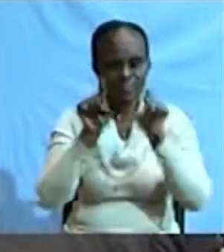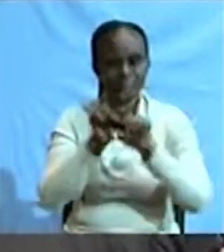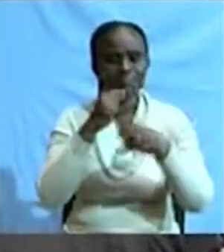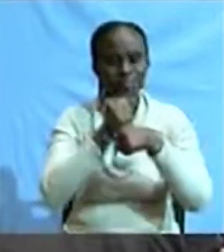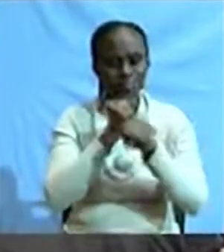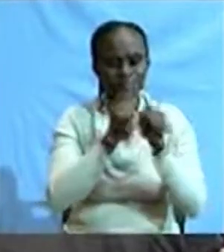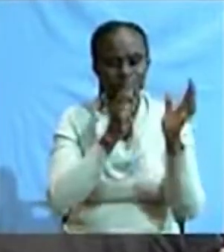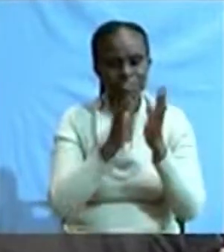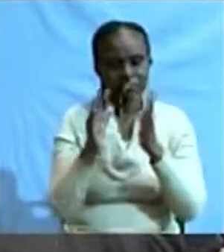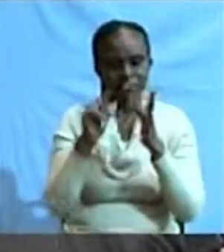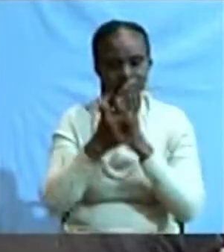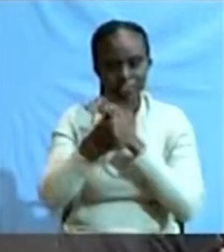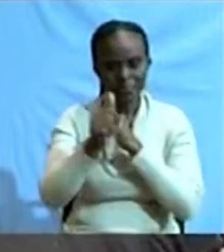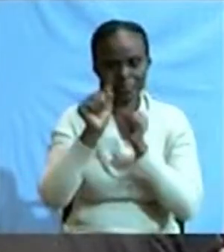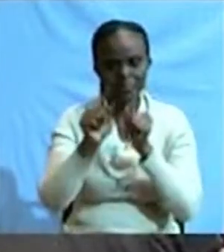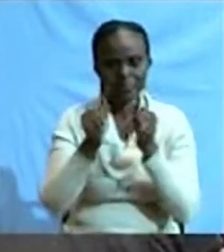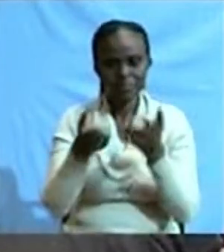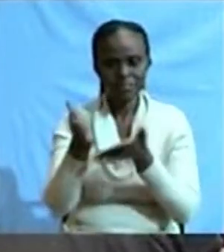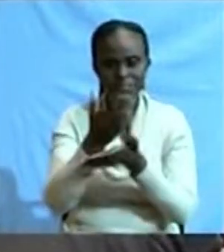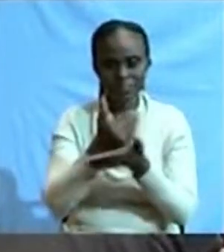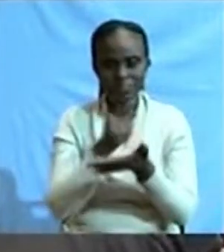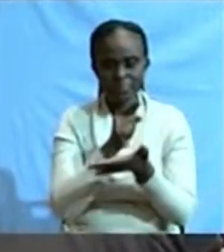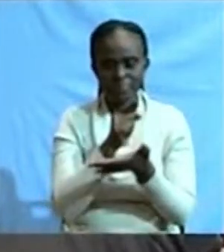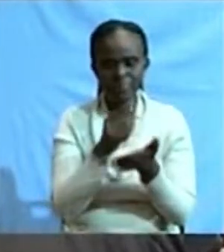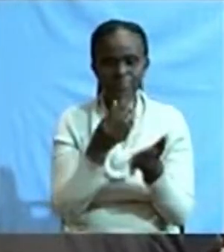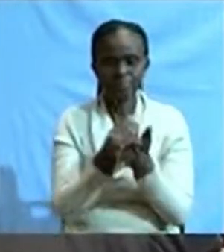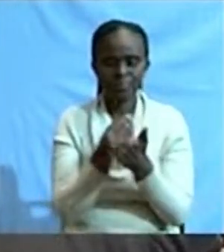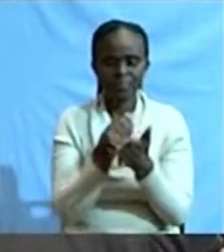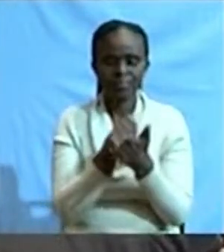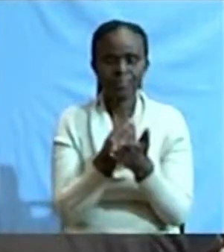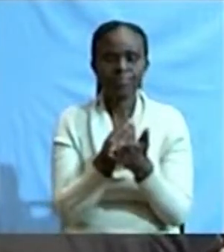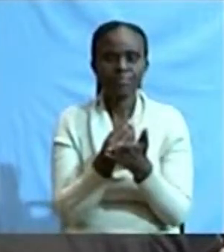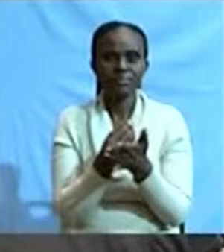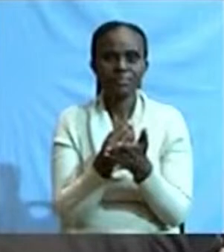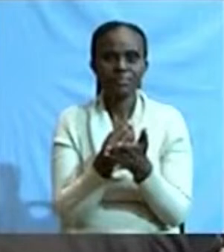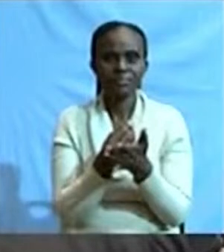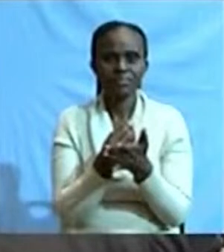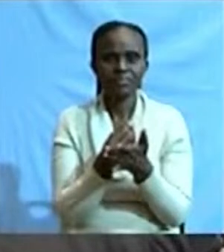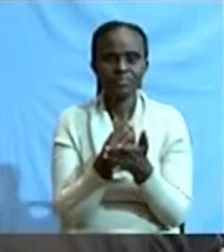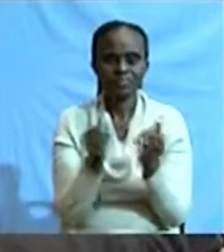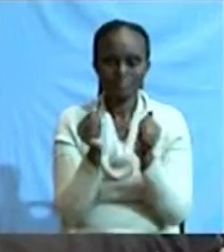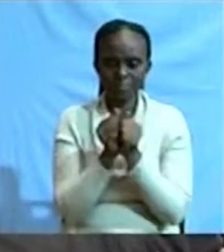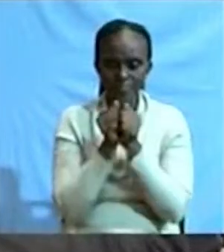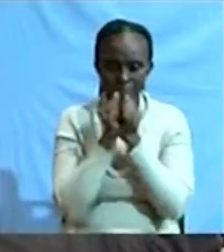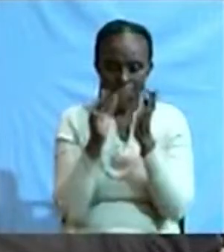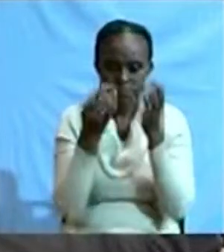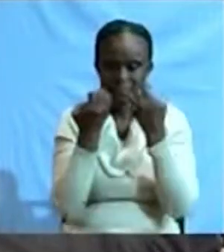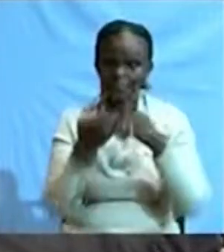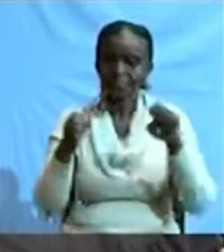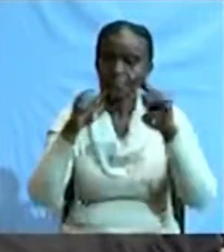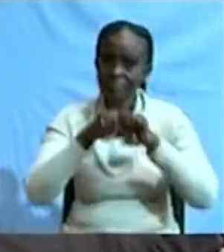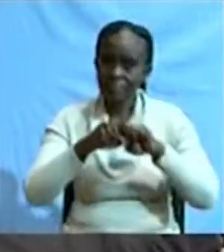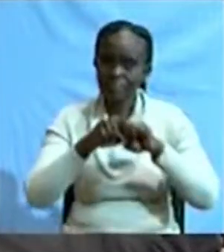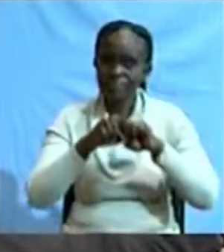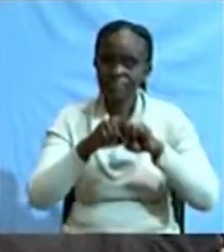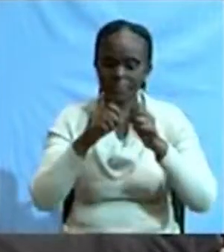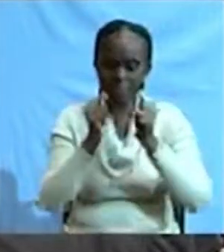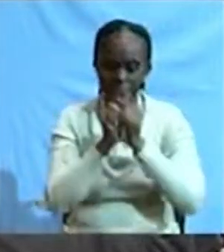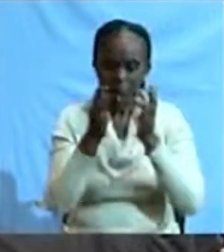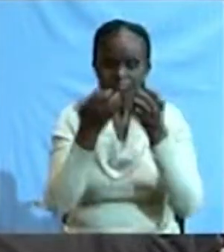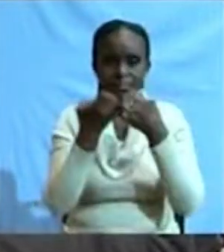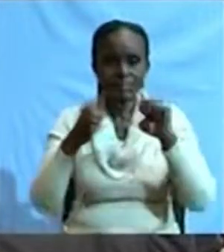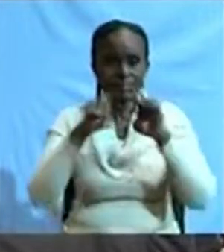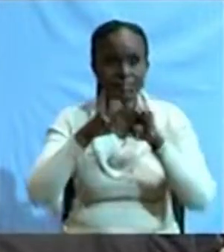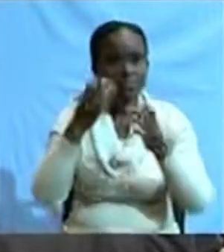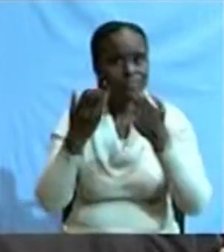on how you can collect these revenues without even